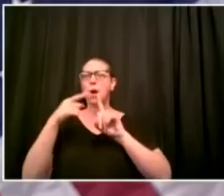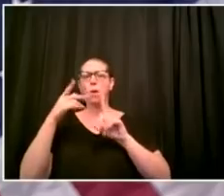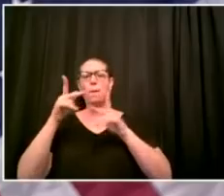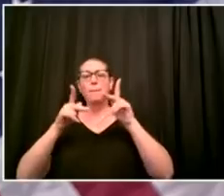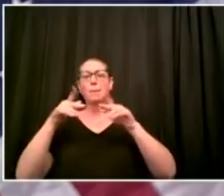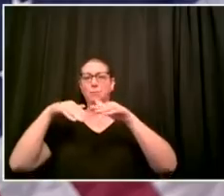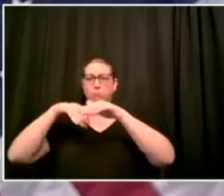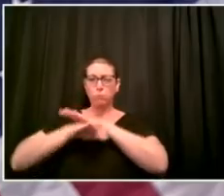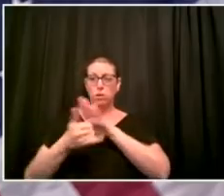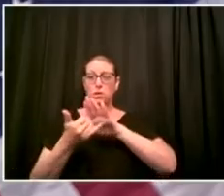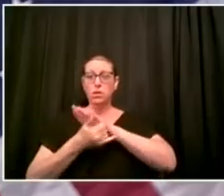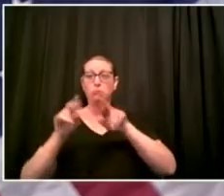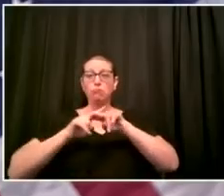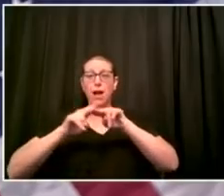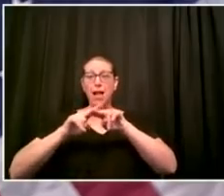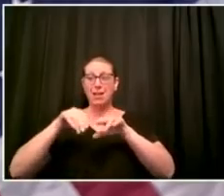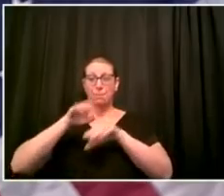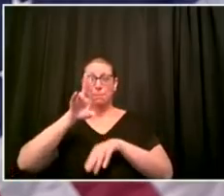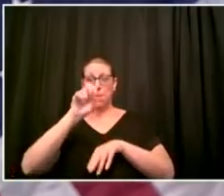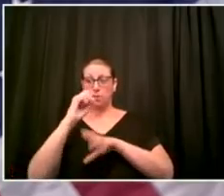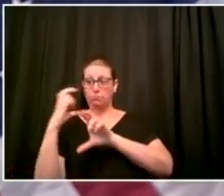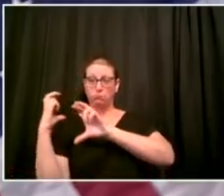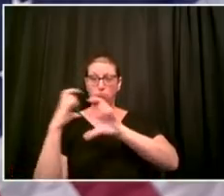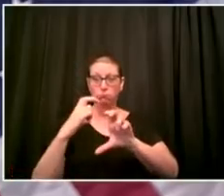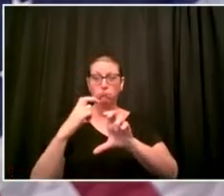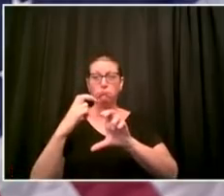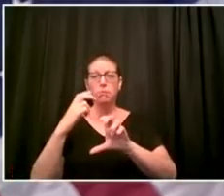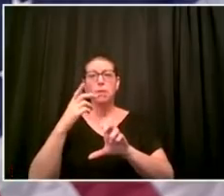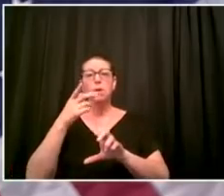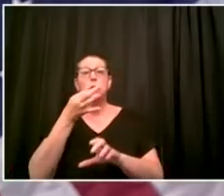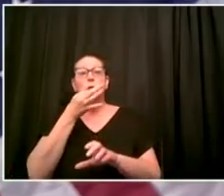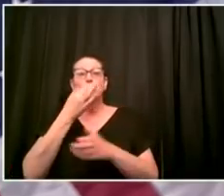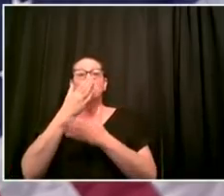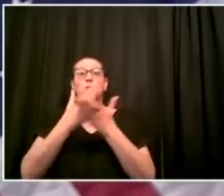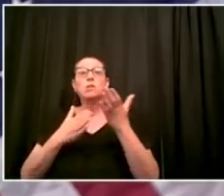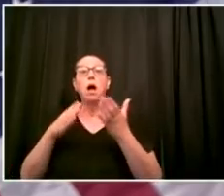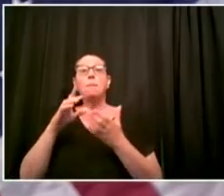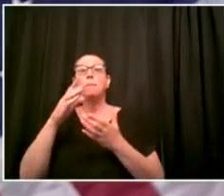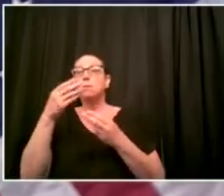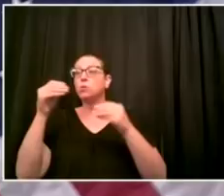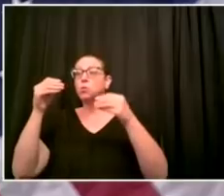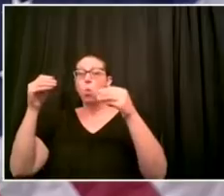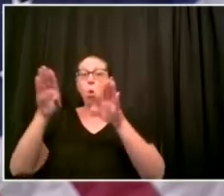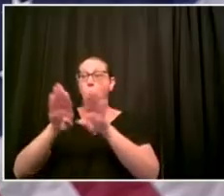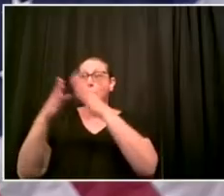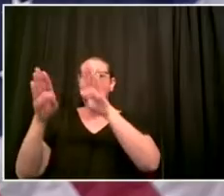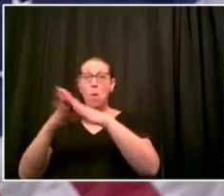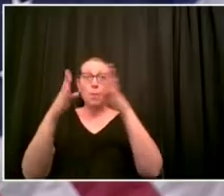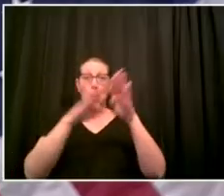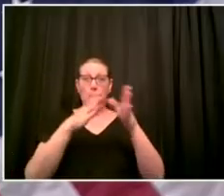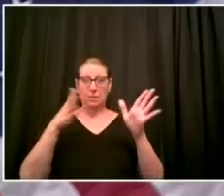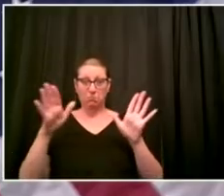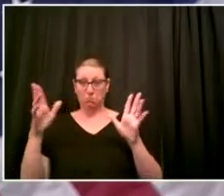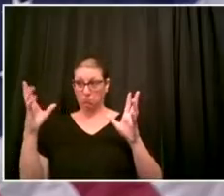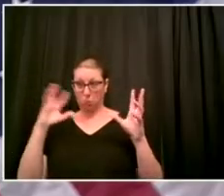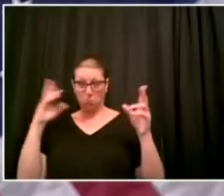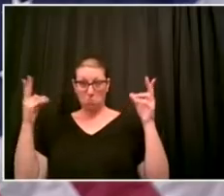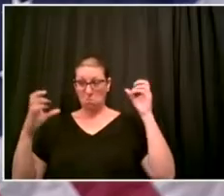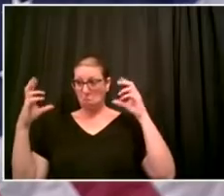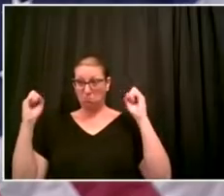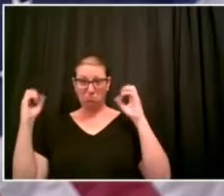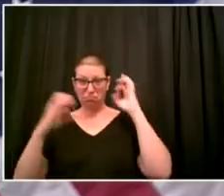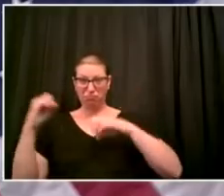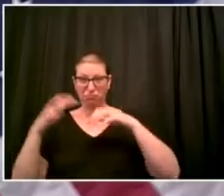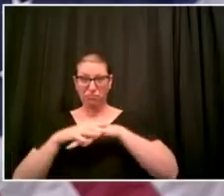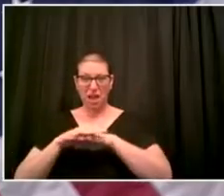wholesale begins and resumes. And people don't necessarily have a clear picture of how they're supposed to get to work. Wall Street